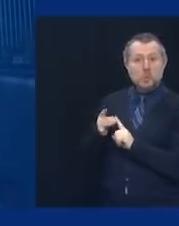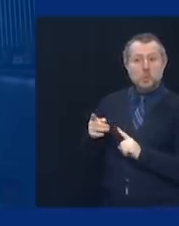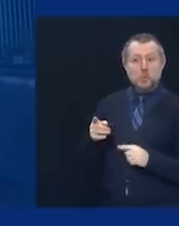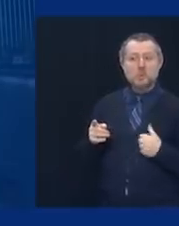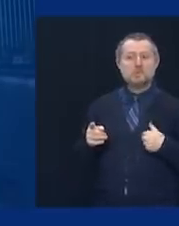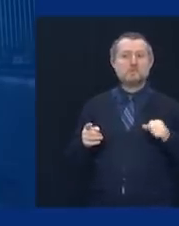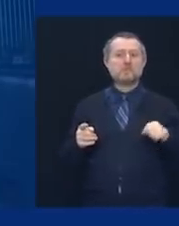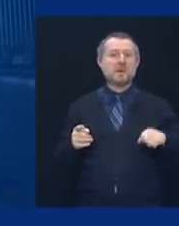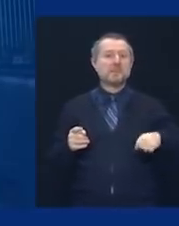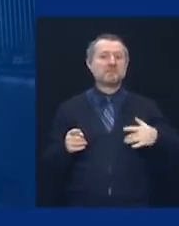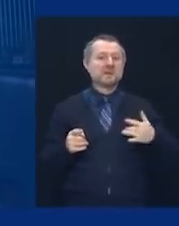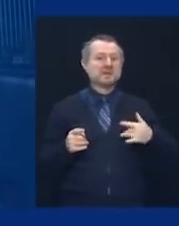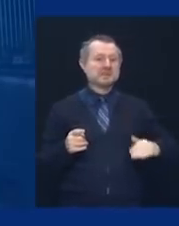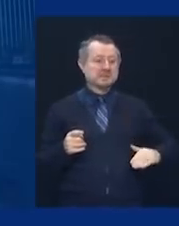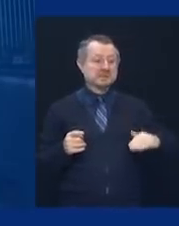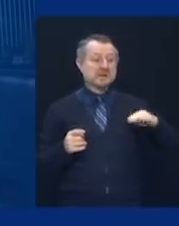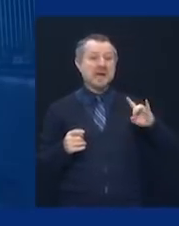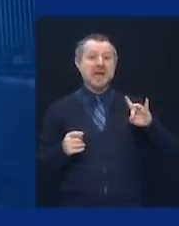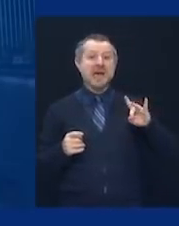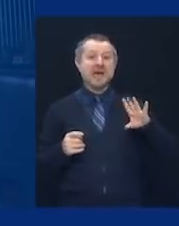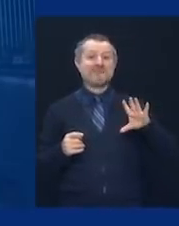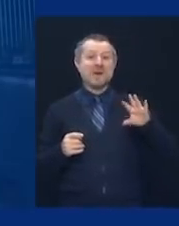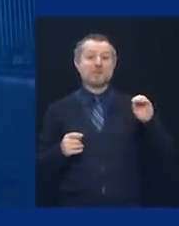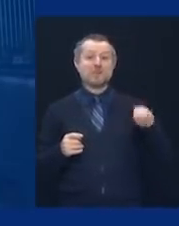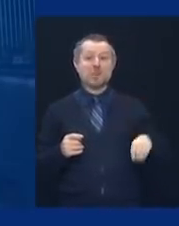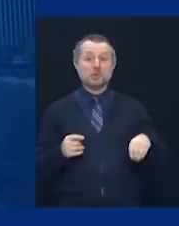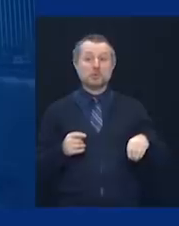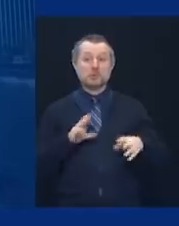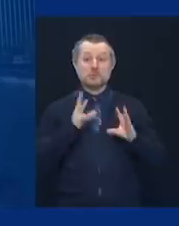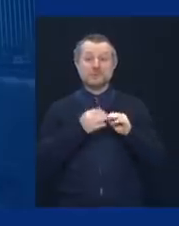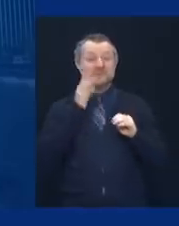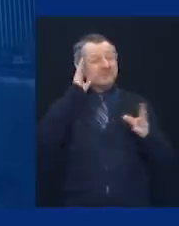85% of their maximum capacity in 3